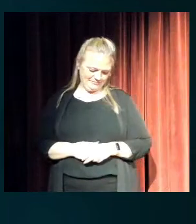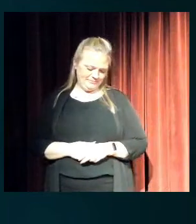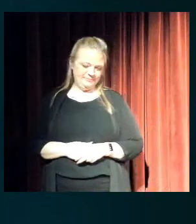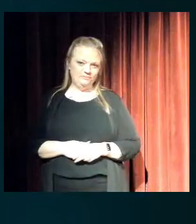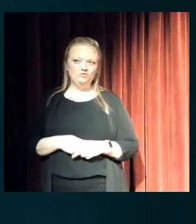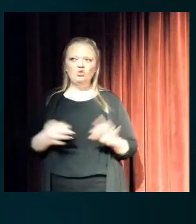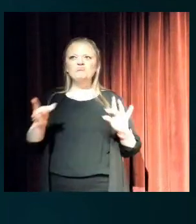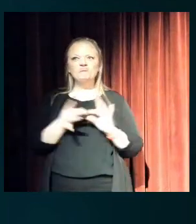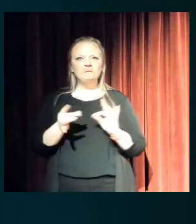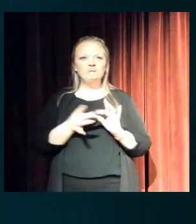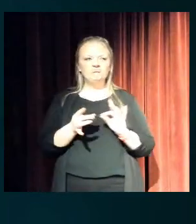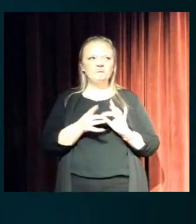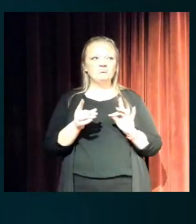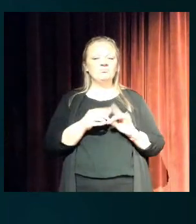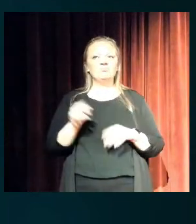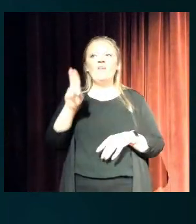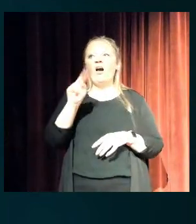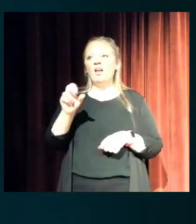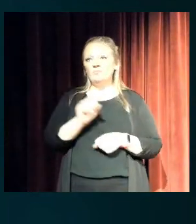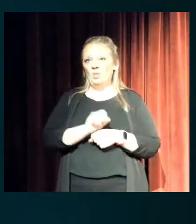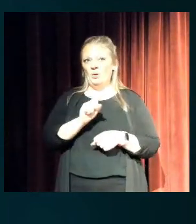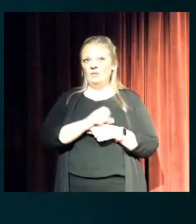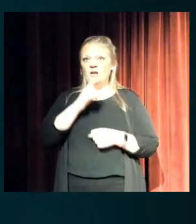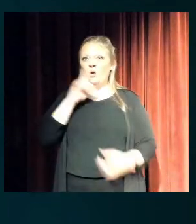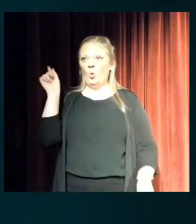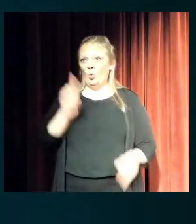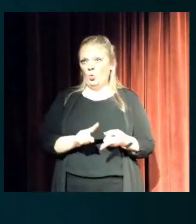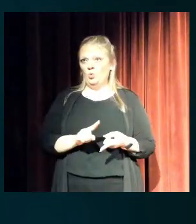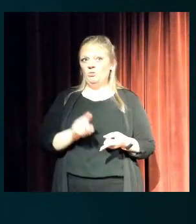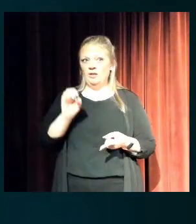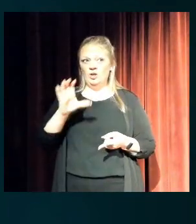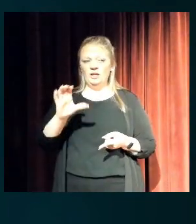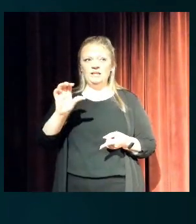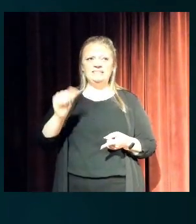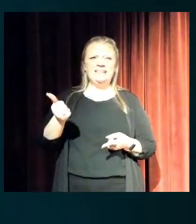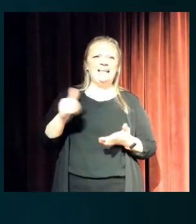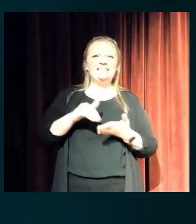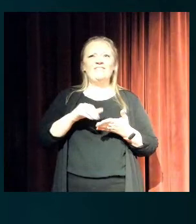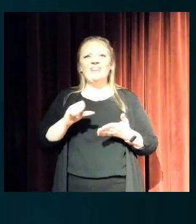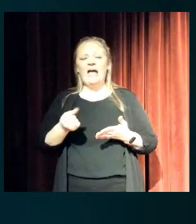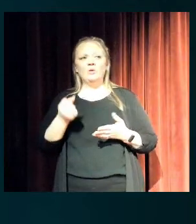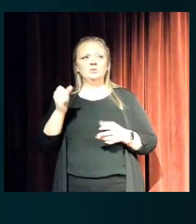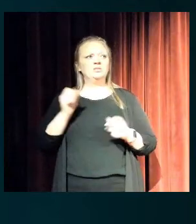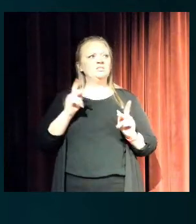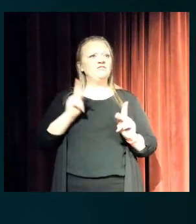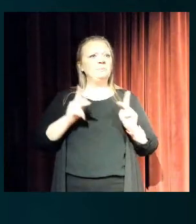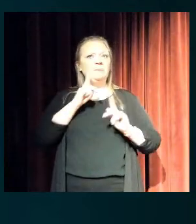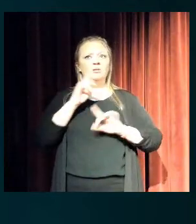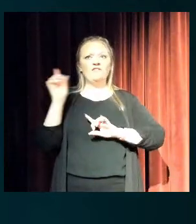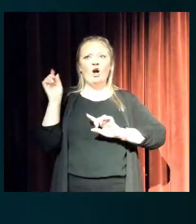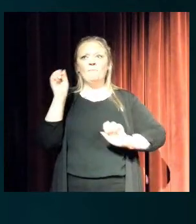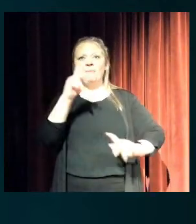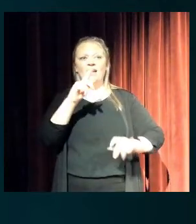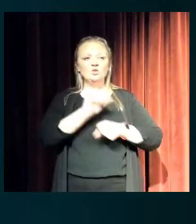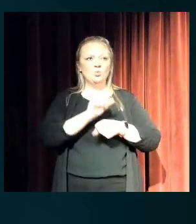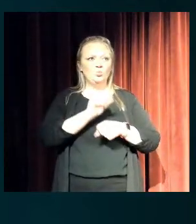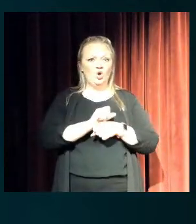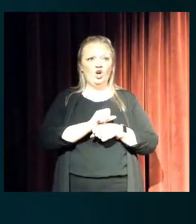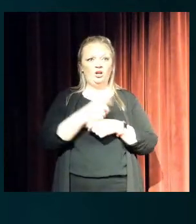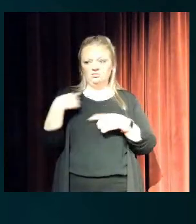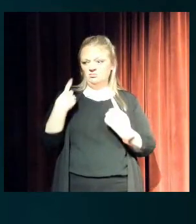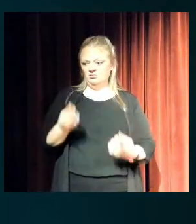As I mentioned earlier, unemployment is down in Erie County. Tens of thousands of our neighbors have returned to work after the dark days of the